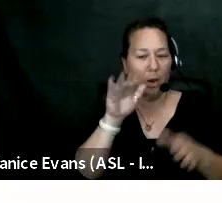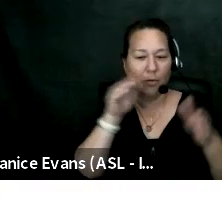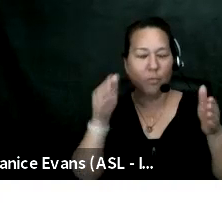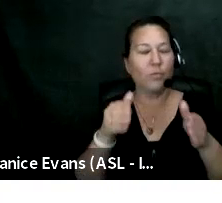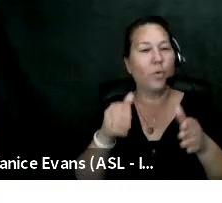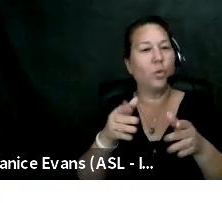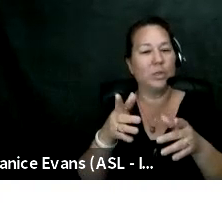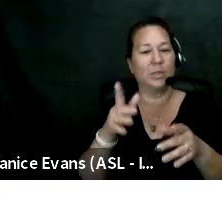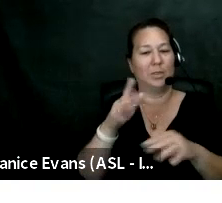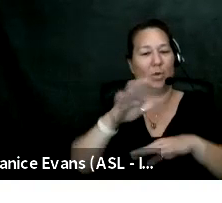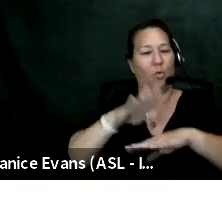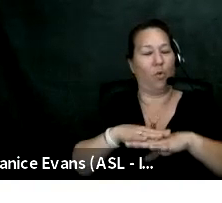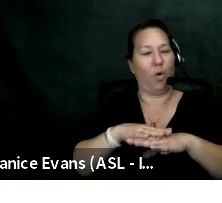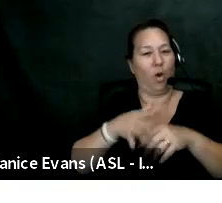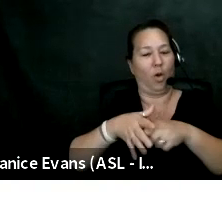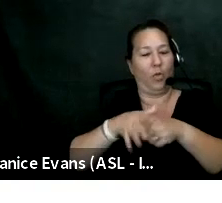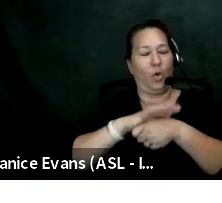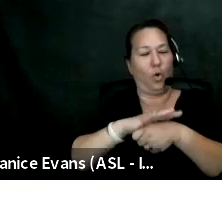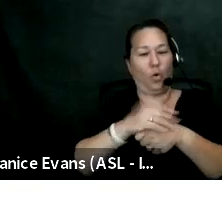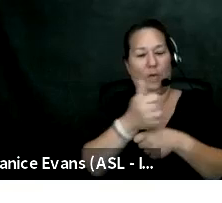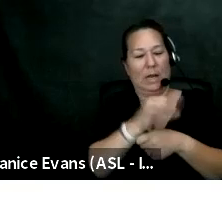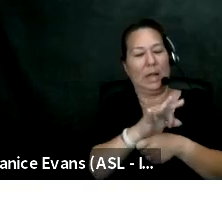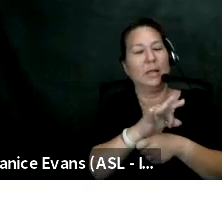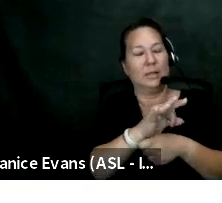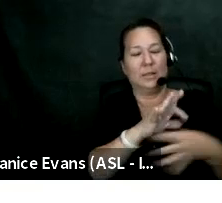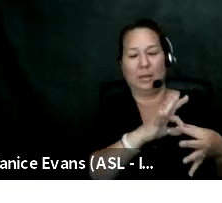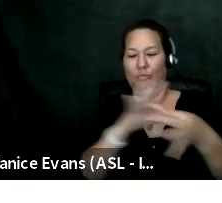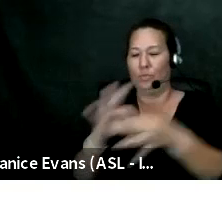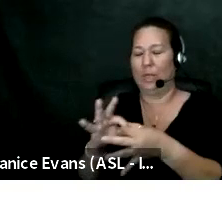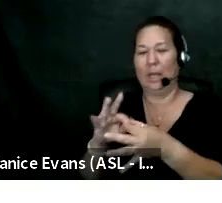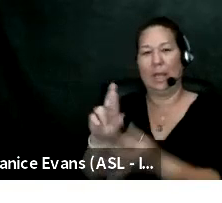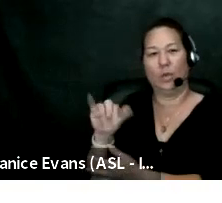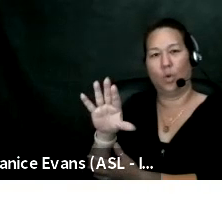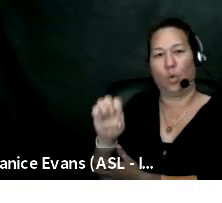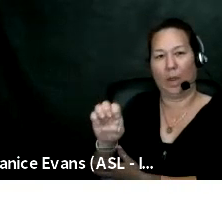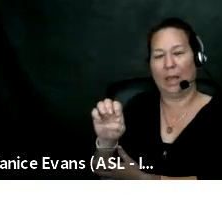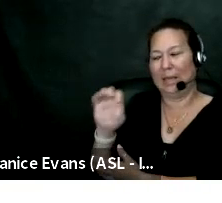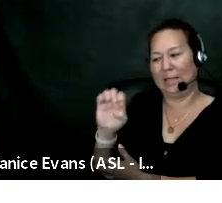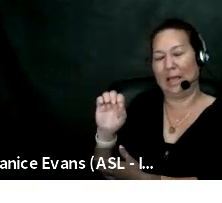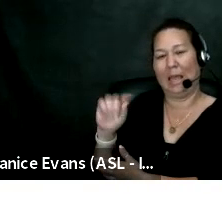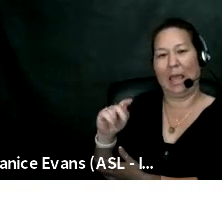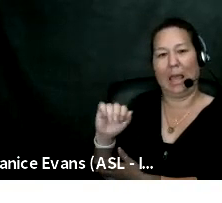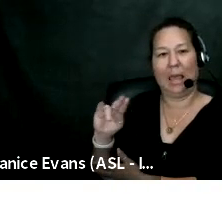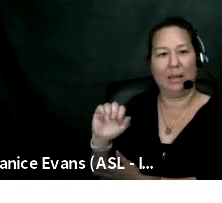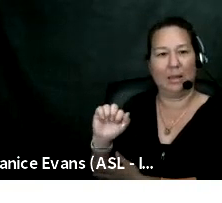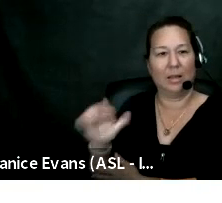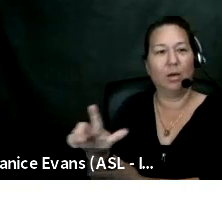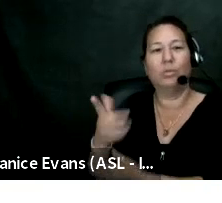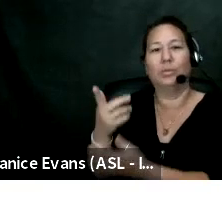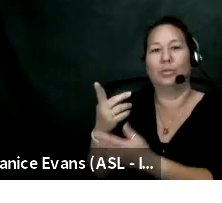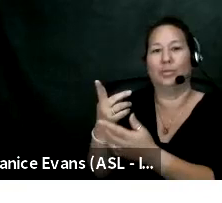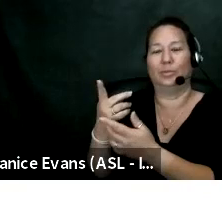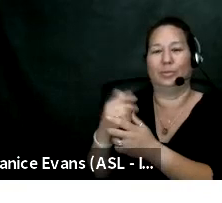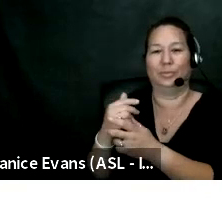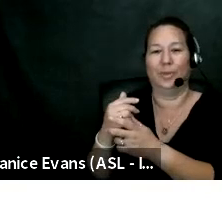disparities. And last, we will use this time and the resources that have been provided